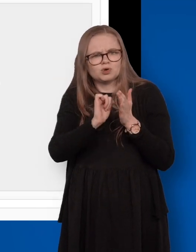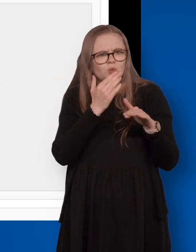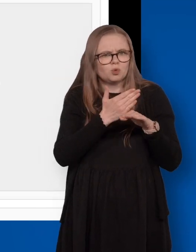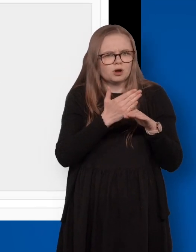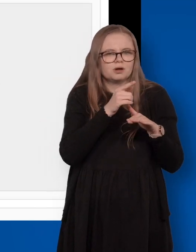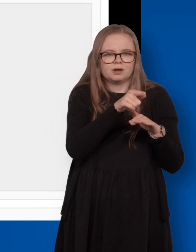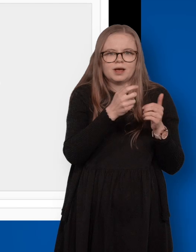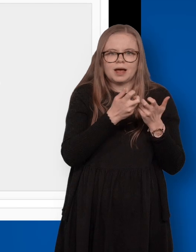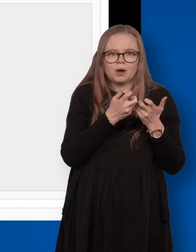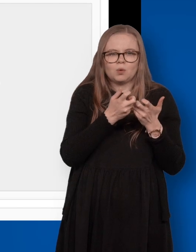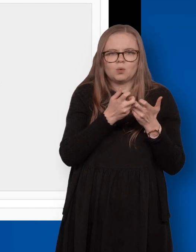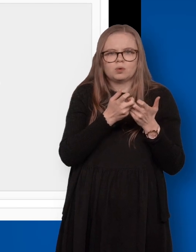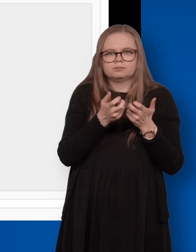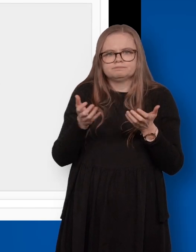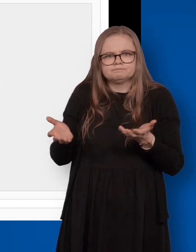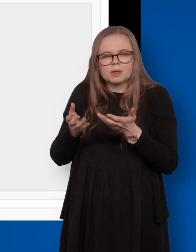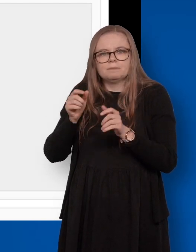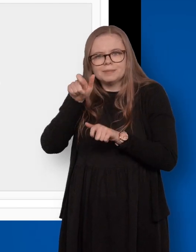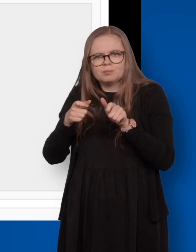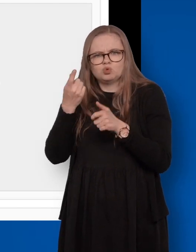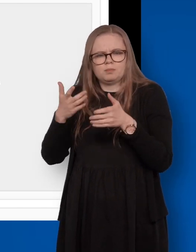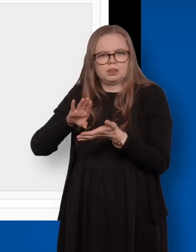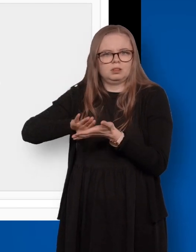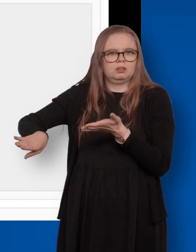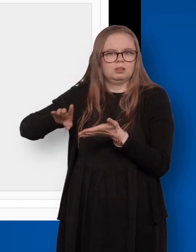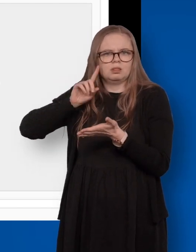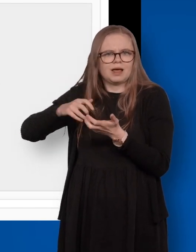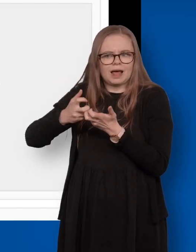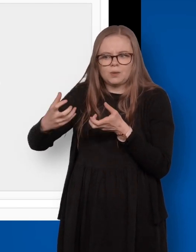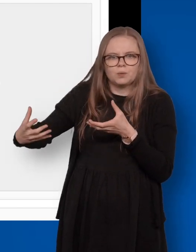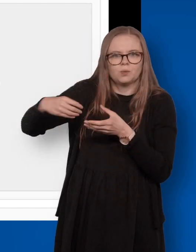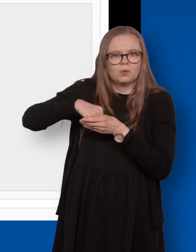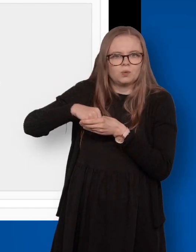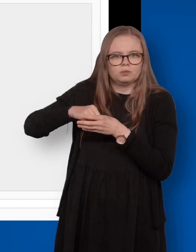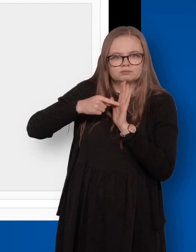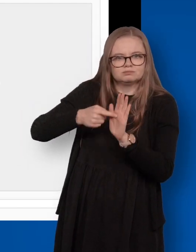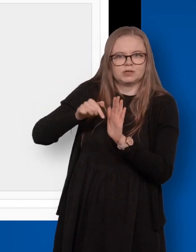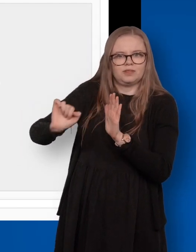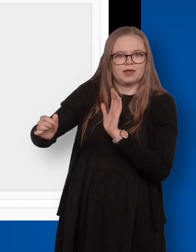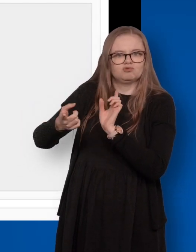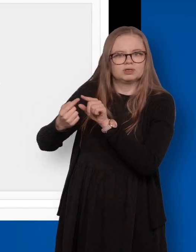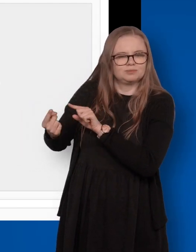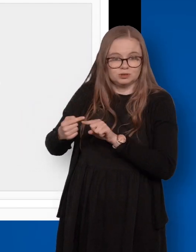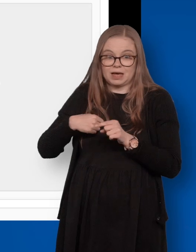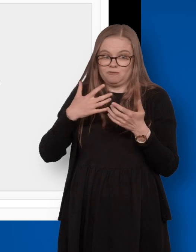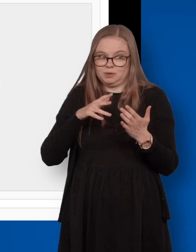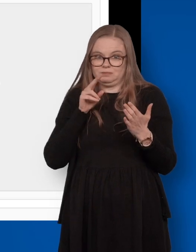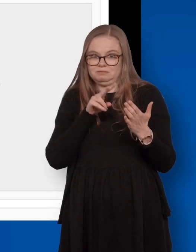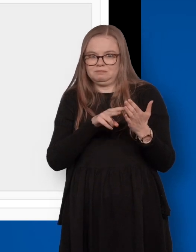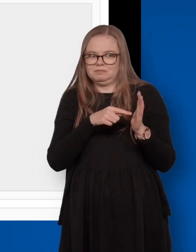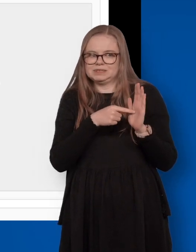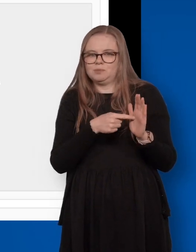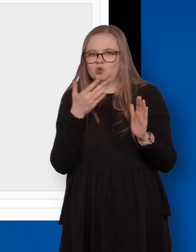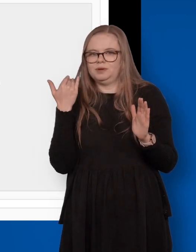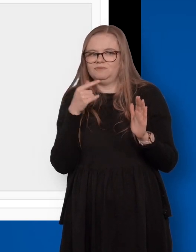how this approach has helped to amplify responses from marginalized groups? And I've had the advantage of being able to look at this demo. So my